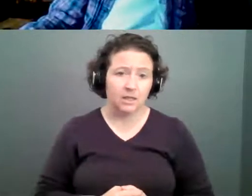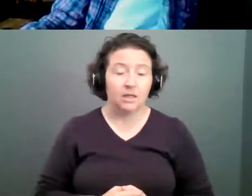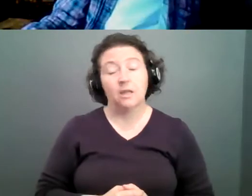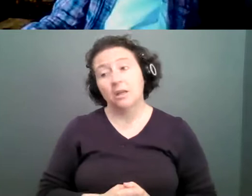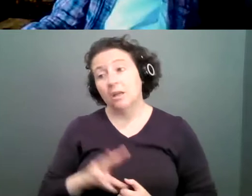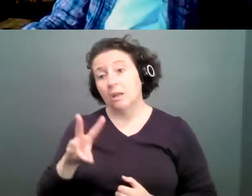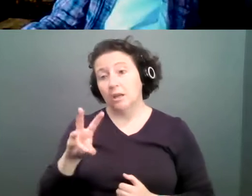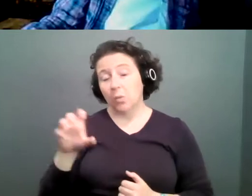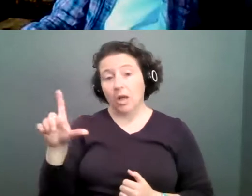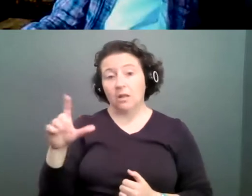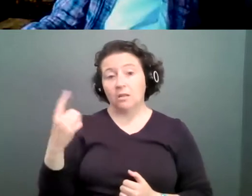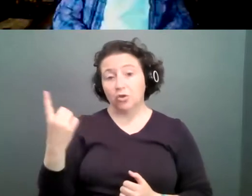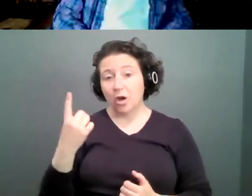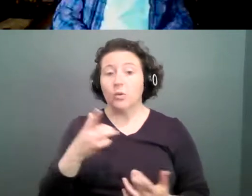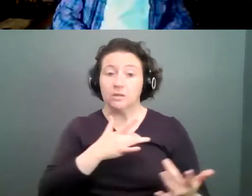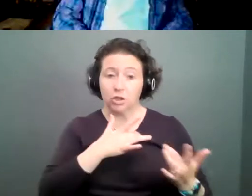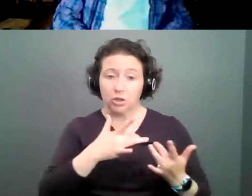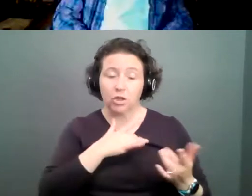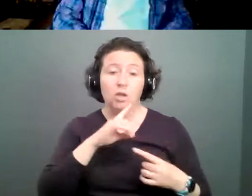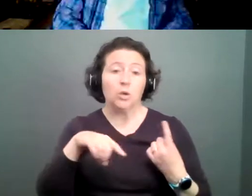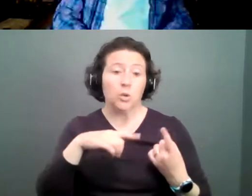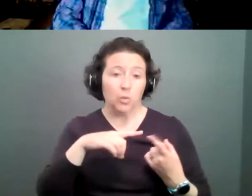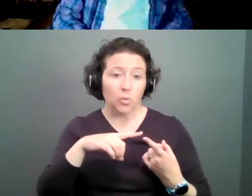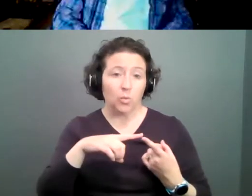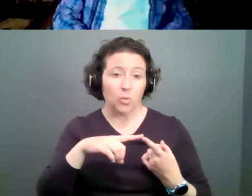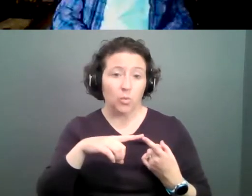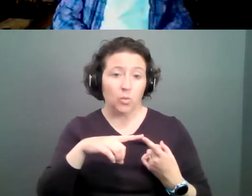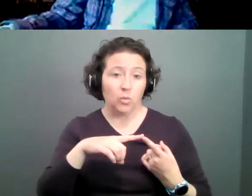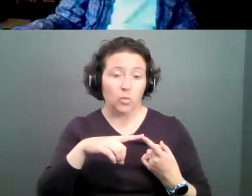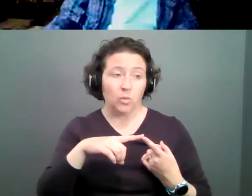Well, it's always a concern when trust in public health